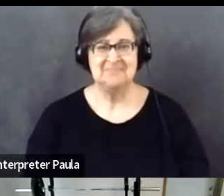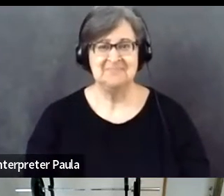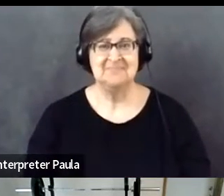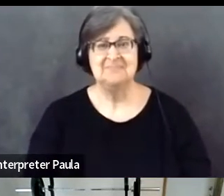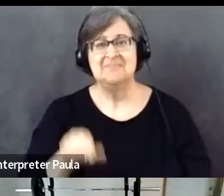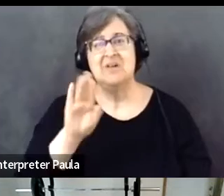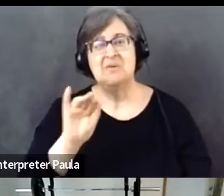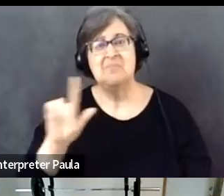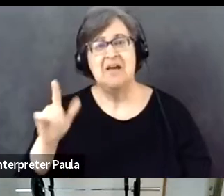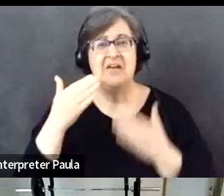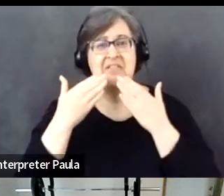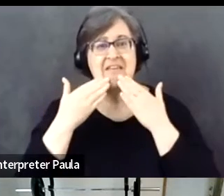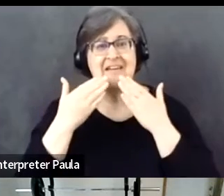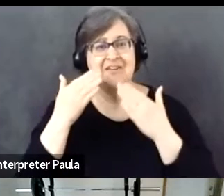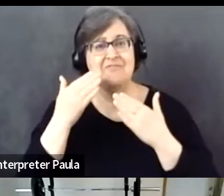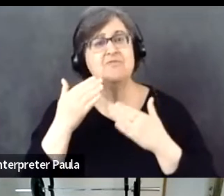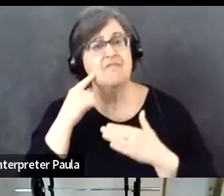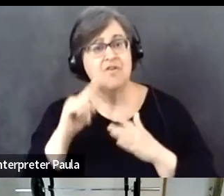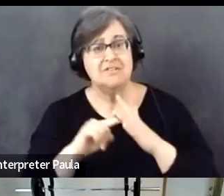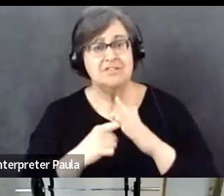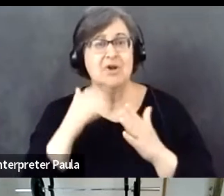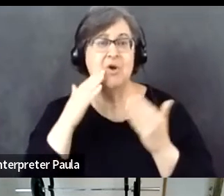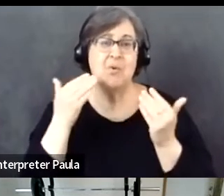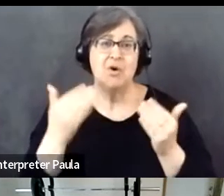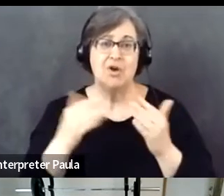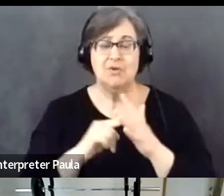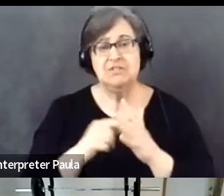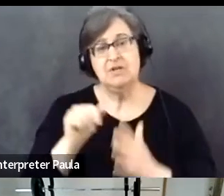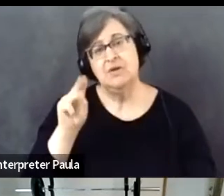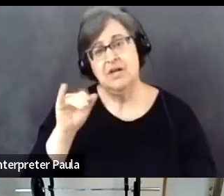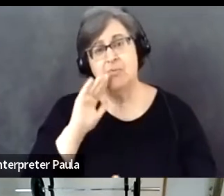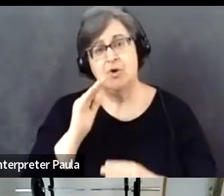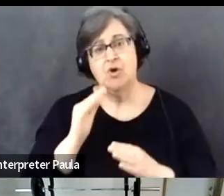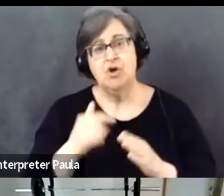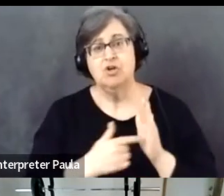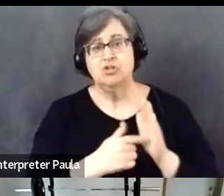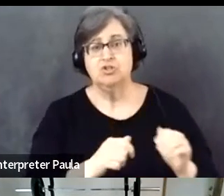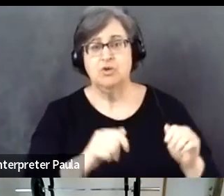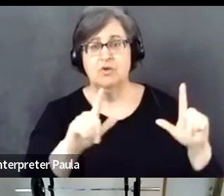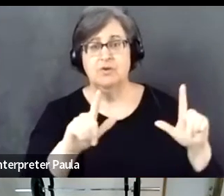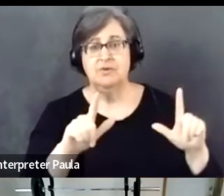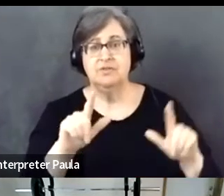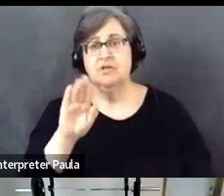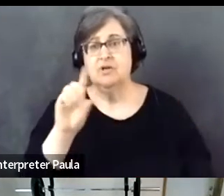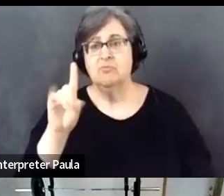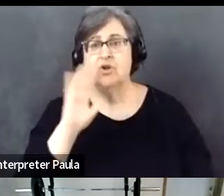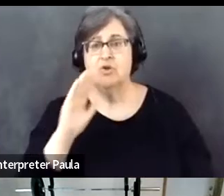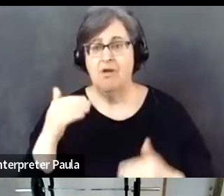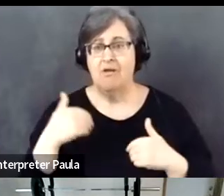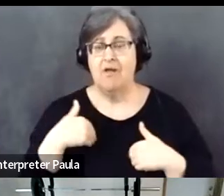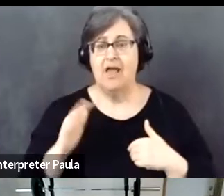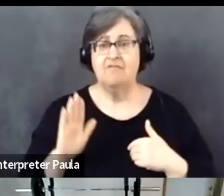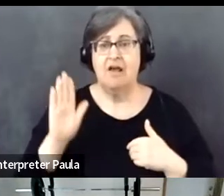Thank you, Hugh, for kicking us off. We're going to get started. Amy's going to share a PowerPoint, and Brady, I see you have a hand up, but that will kind of lead me